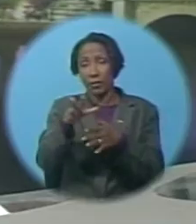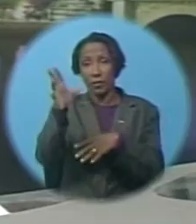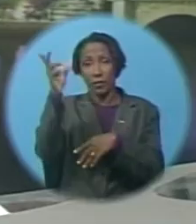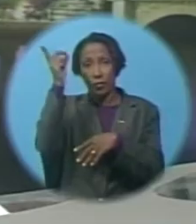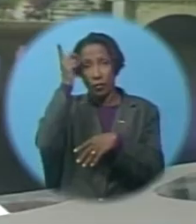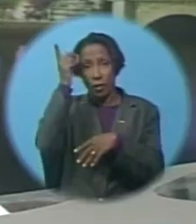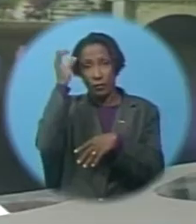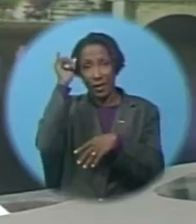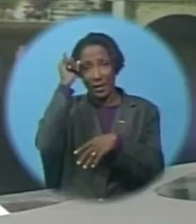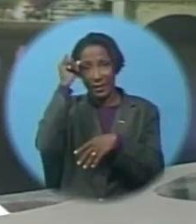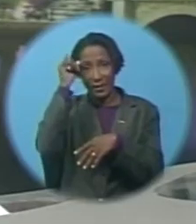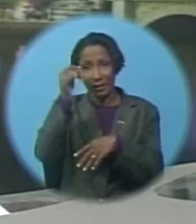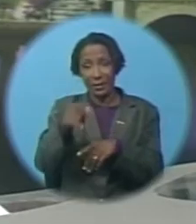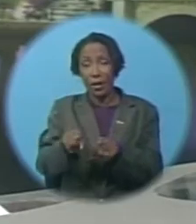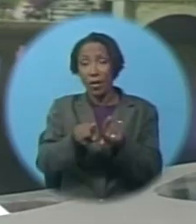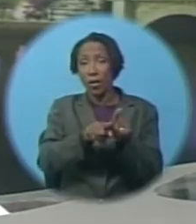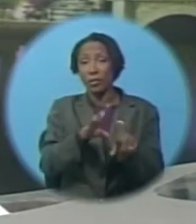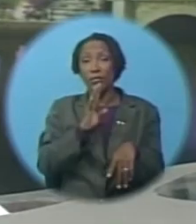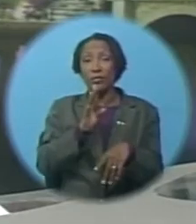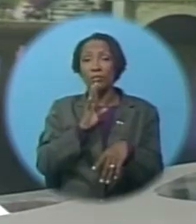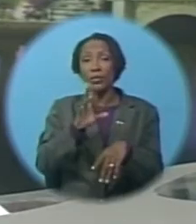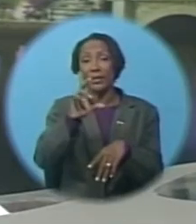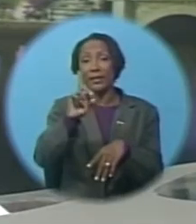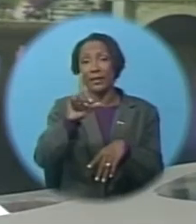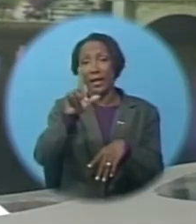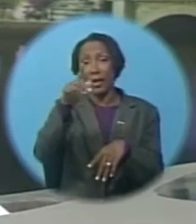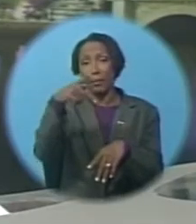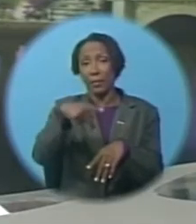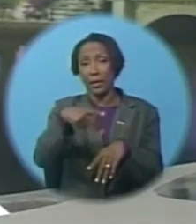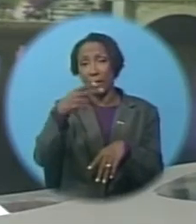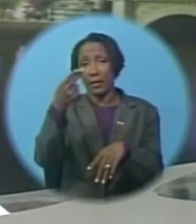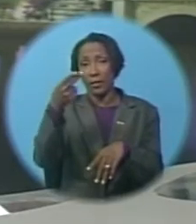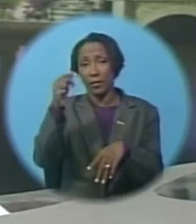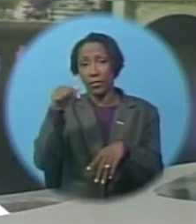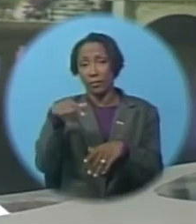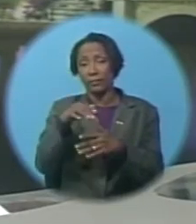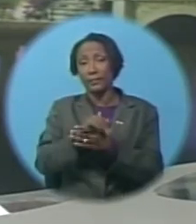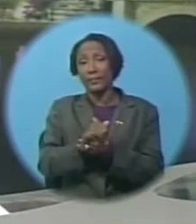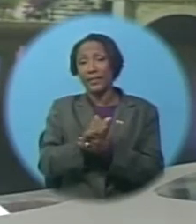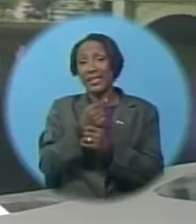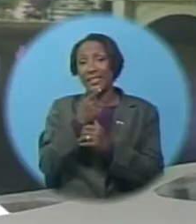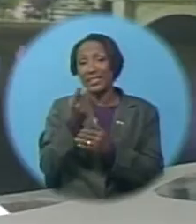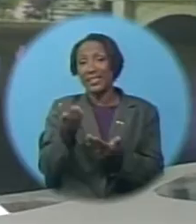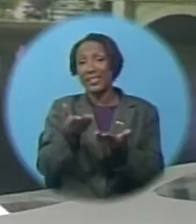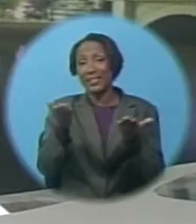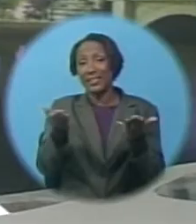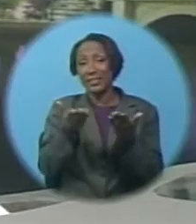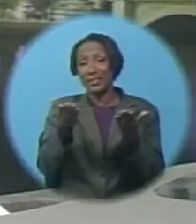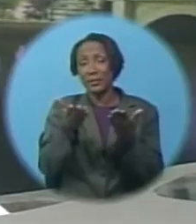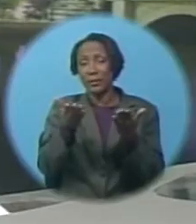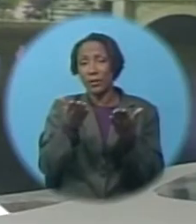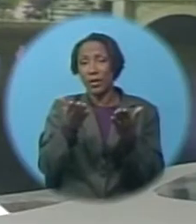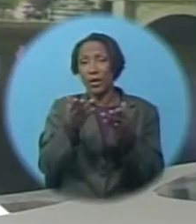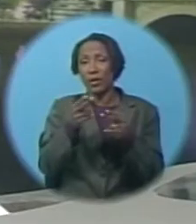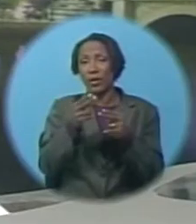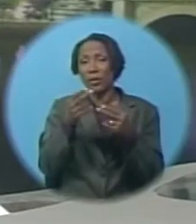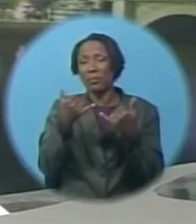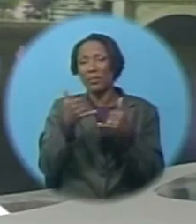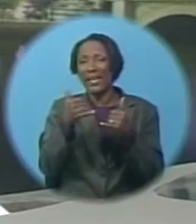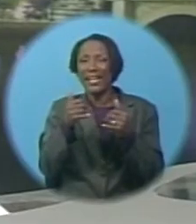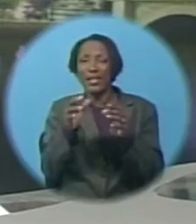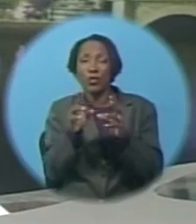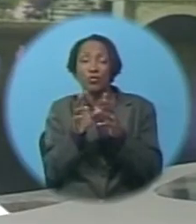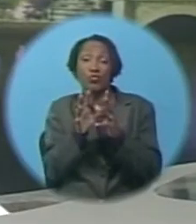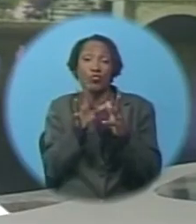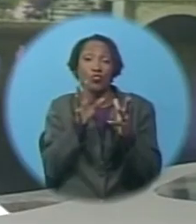Commerce, gave these remarks at DLP headquarters. He says local institutions are overall too conservative, with many unwilling